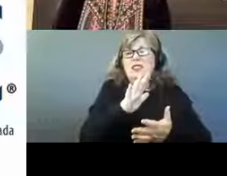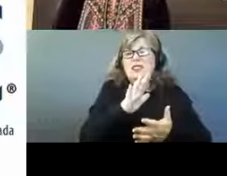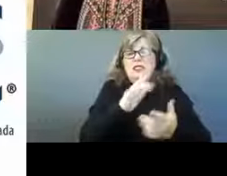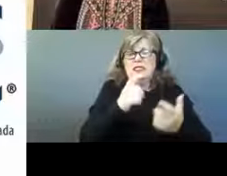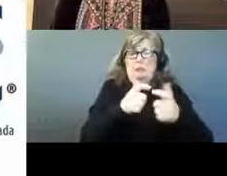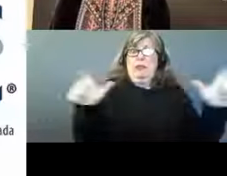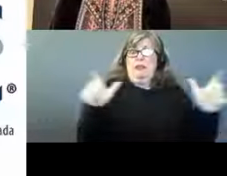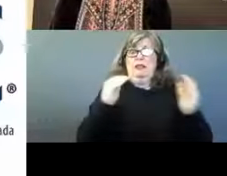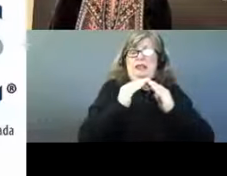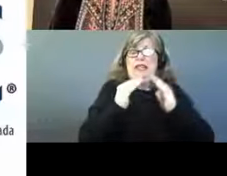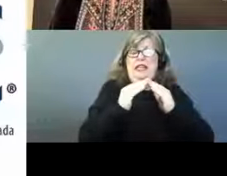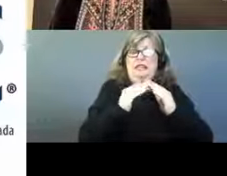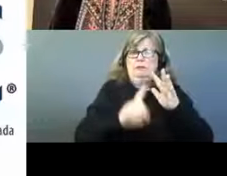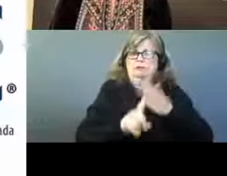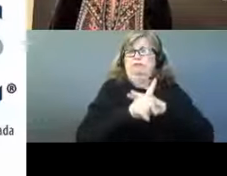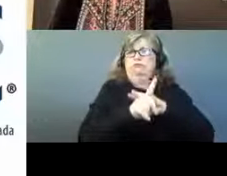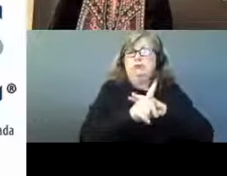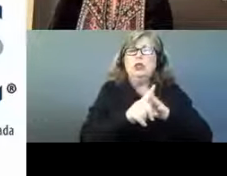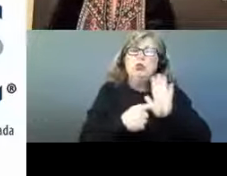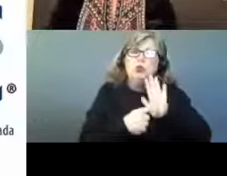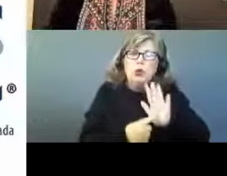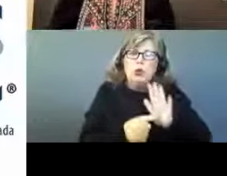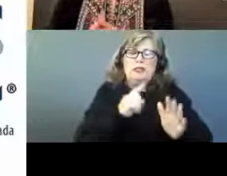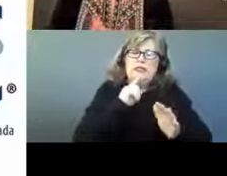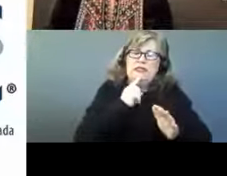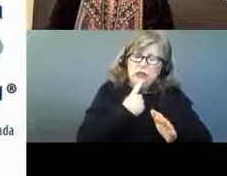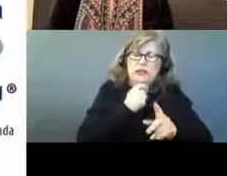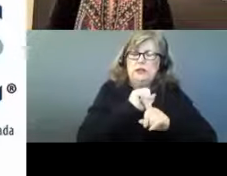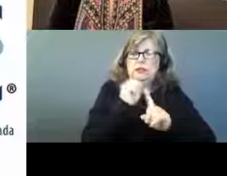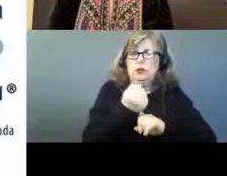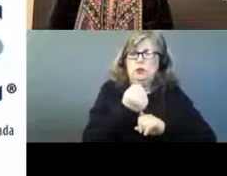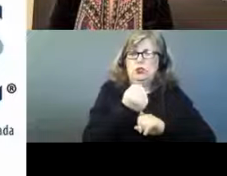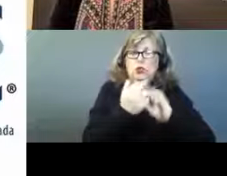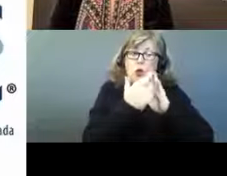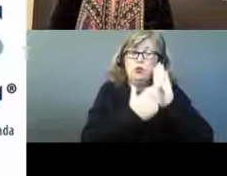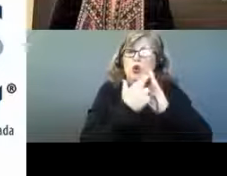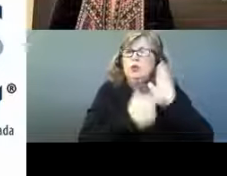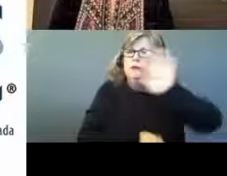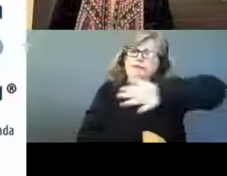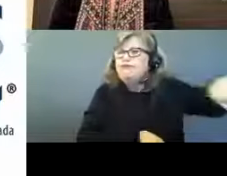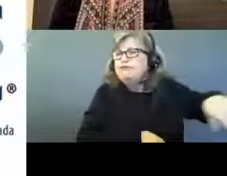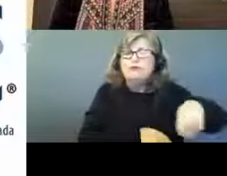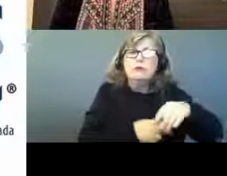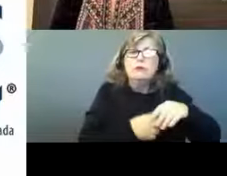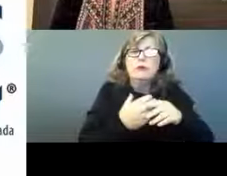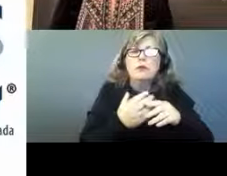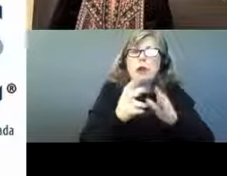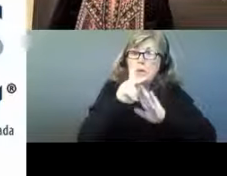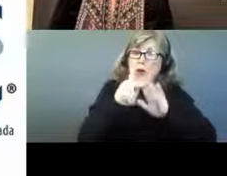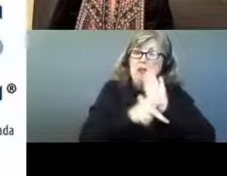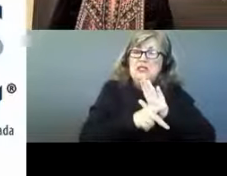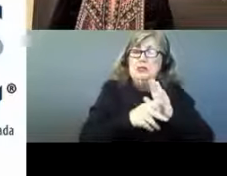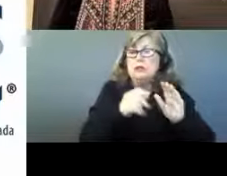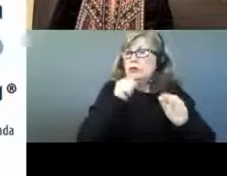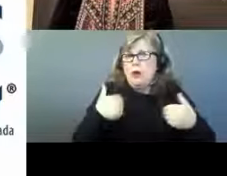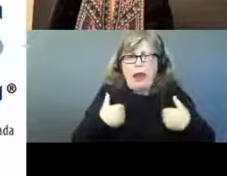cities. It revealed severe instances of regulatory neglect spanning from non-existent policies, such